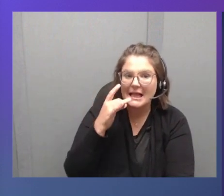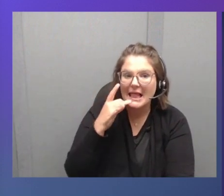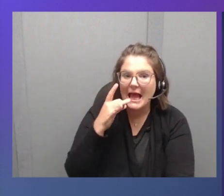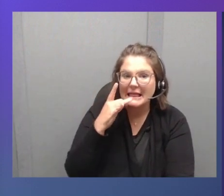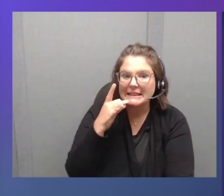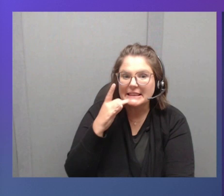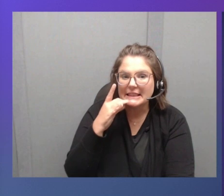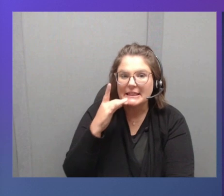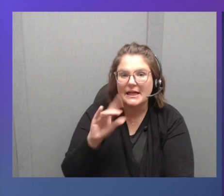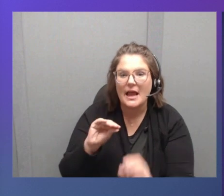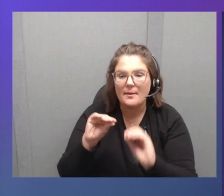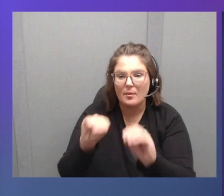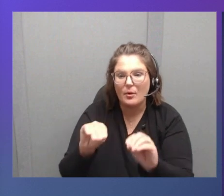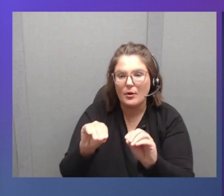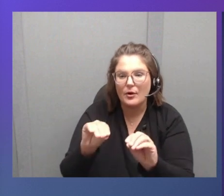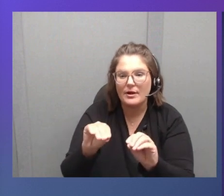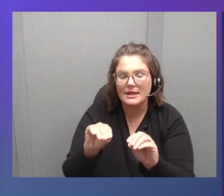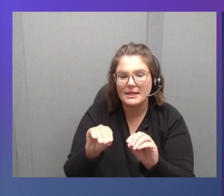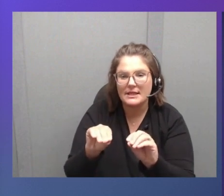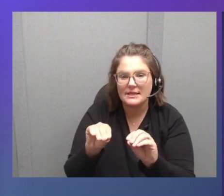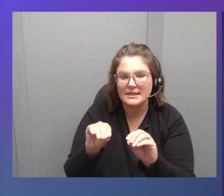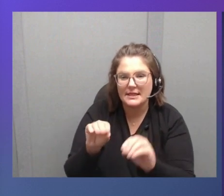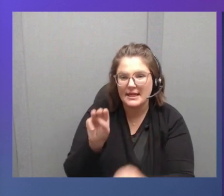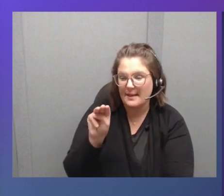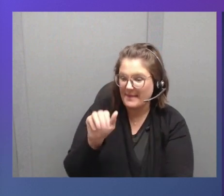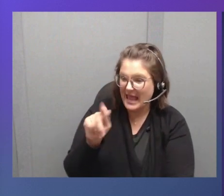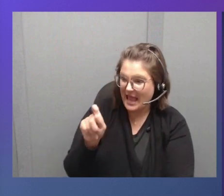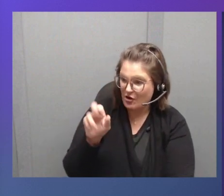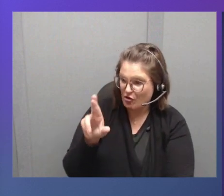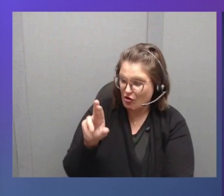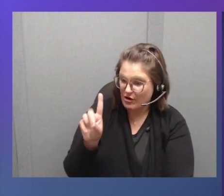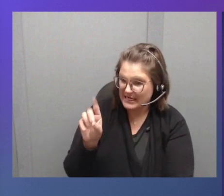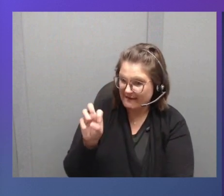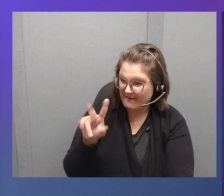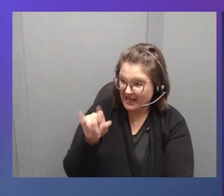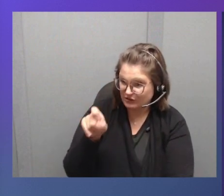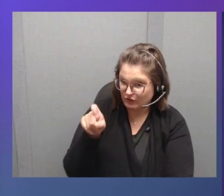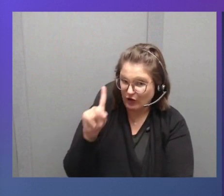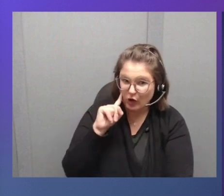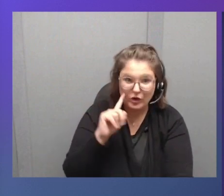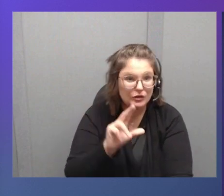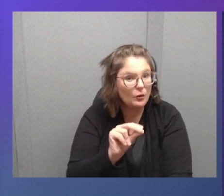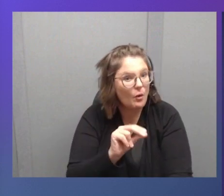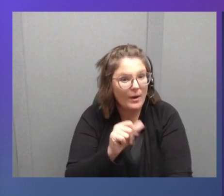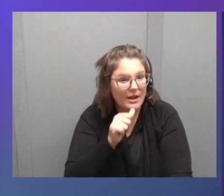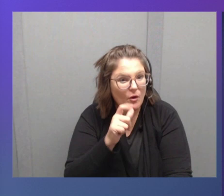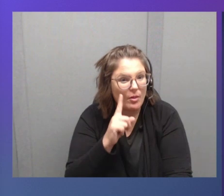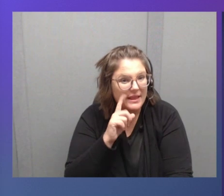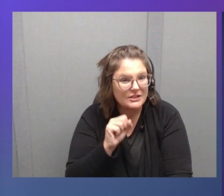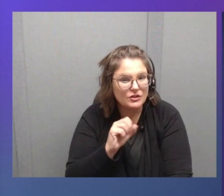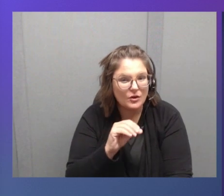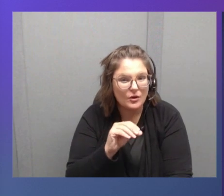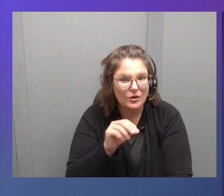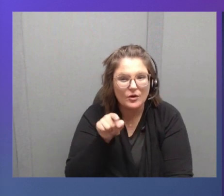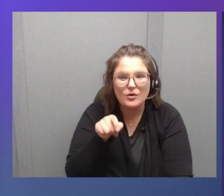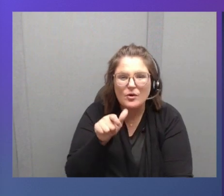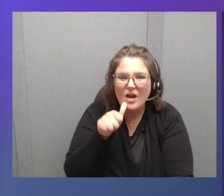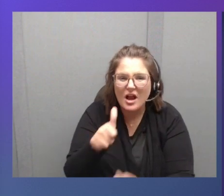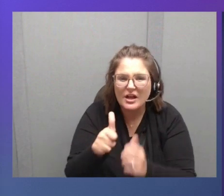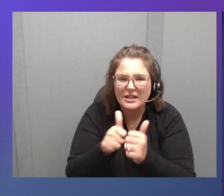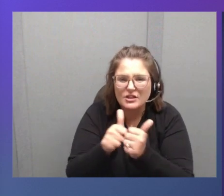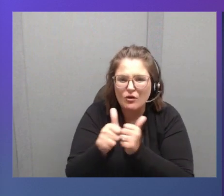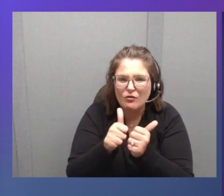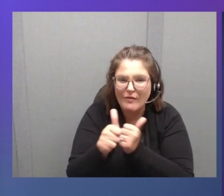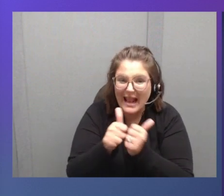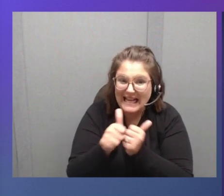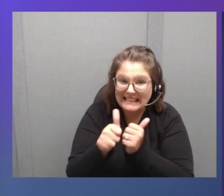put a Matter device in here also. Have you heard about Matter? I don't think so, but one thing I want to ask is you're not going to race this at reInvent, are you?